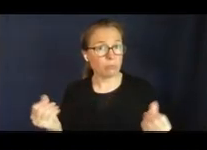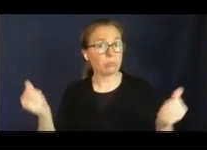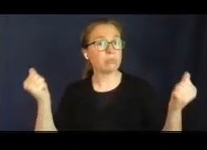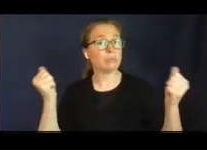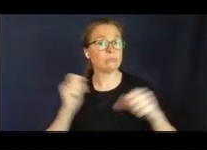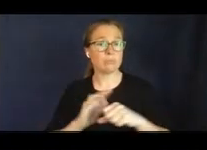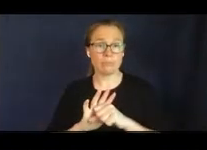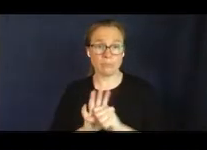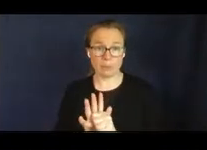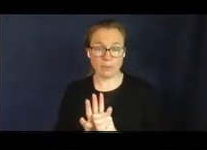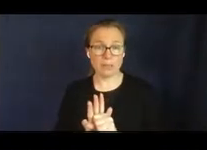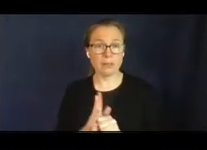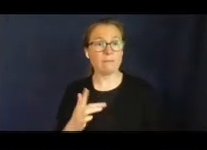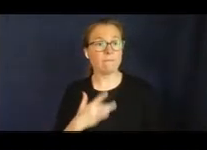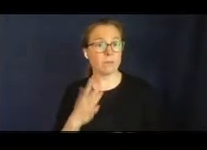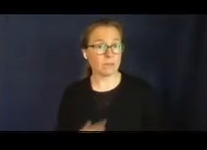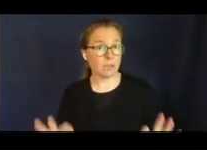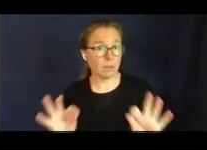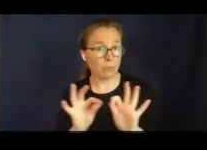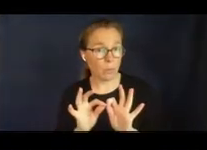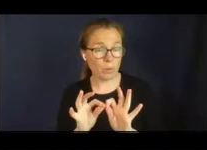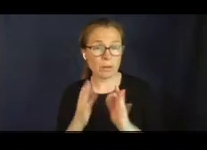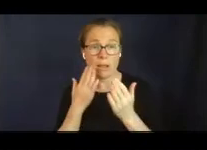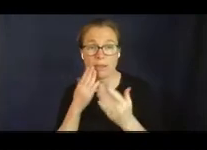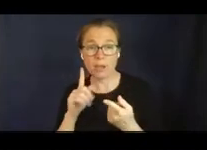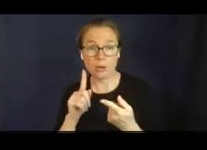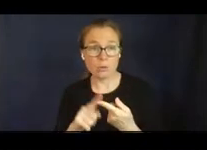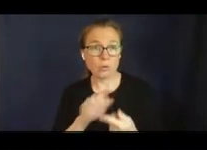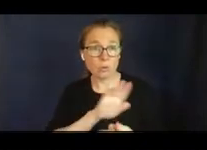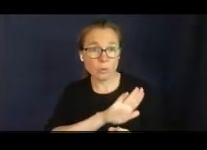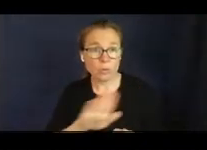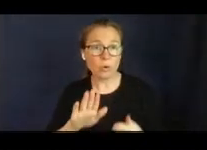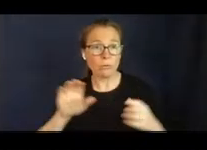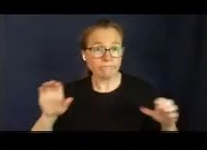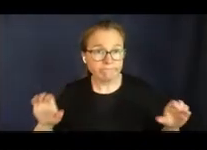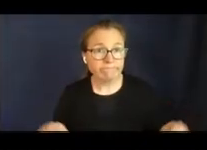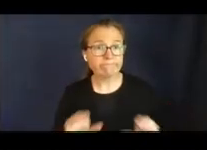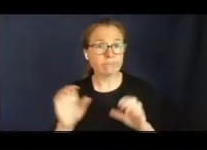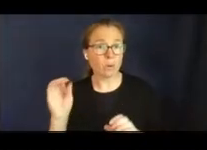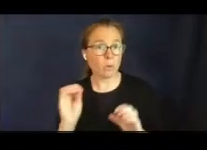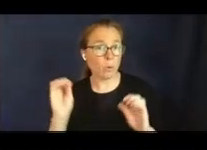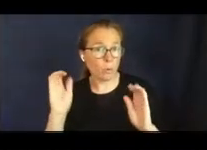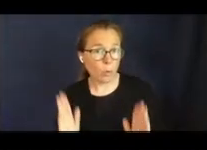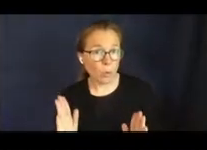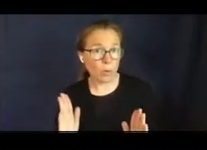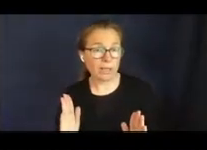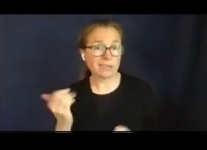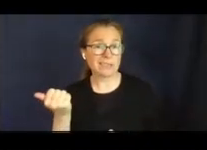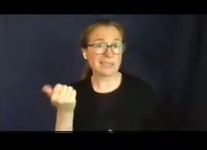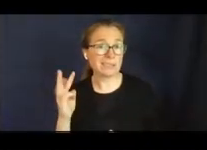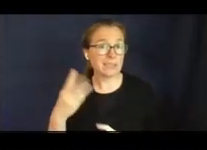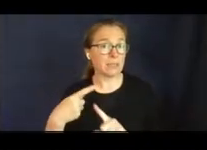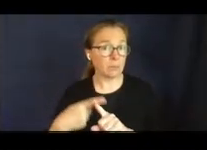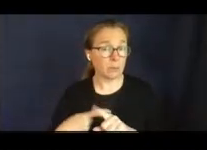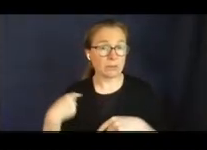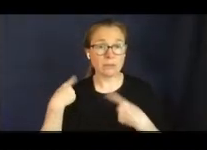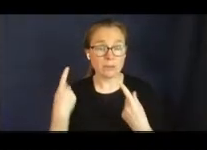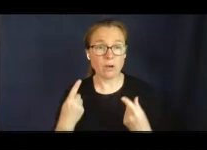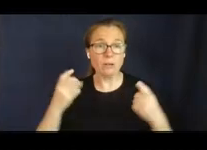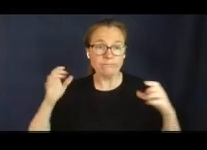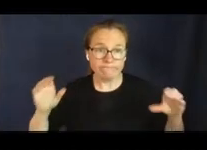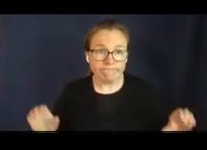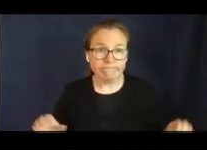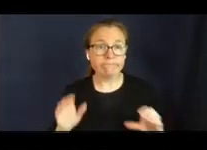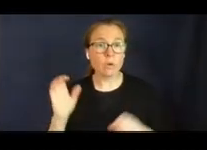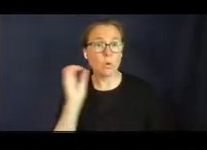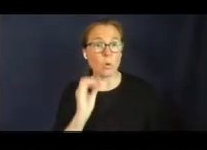think it's important to note that thanks to the collective actions taken by Oregonians during the last 16 months, Oregon has the fourth